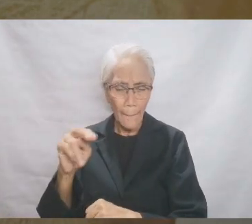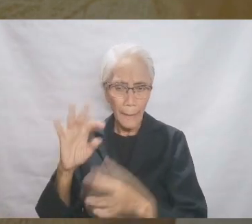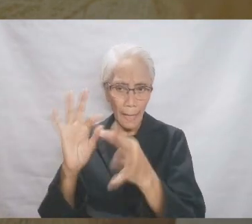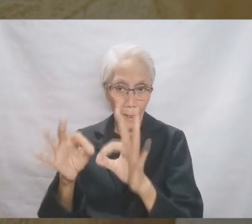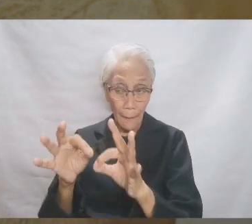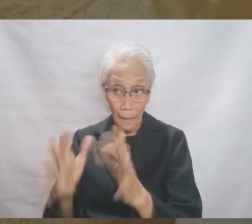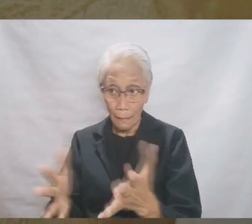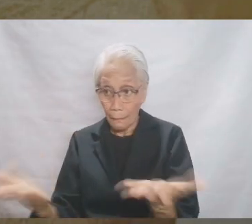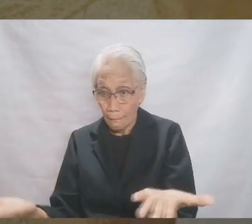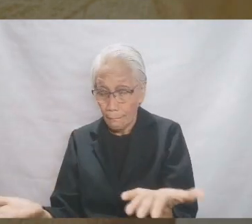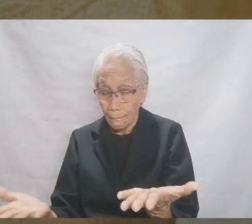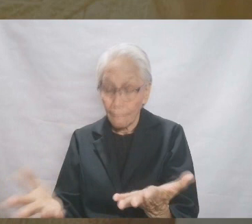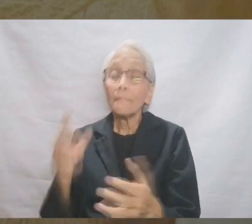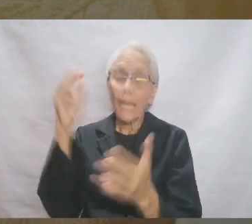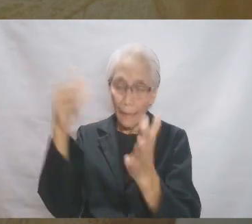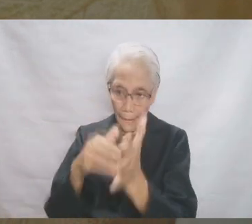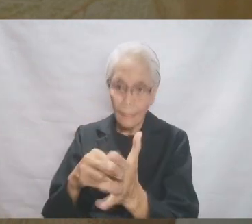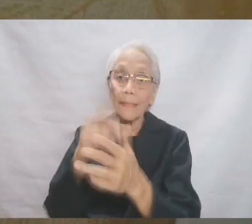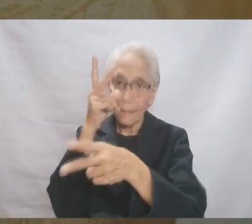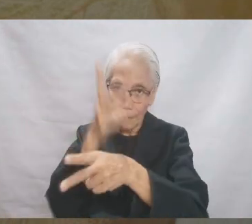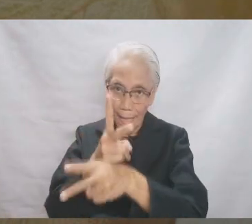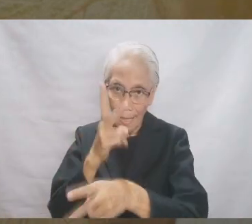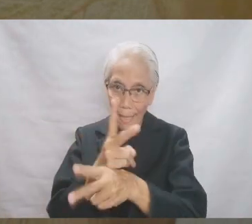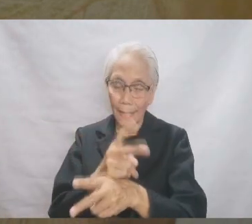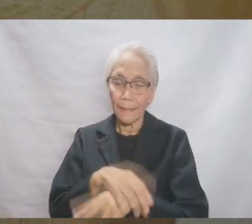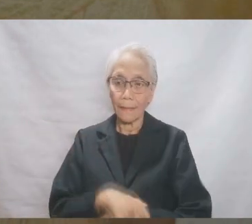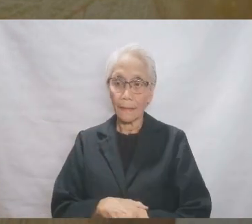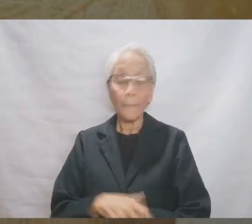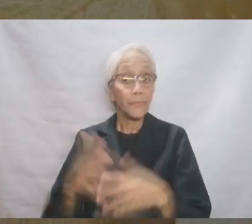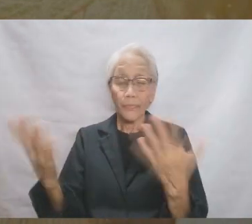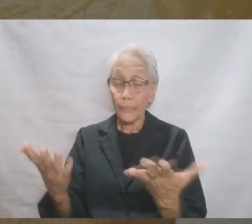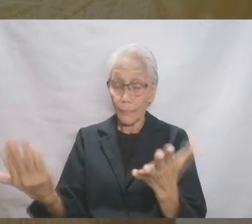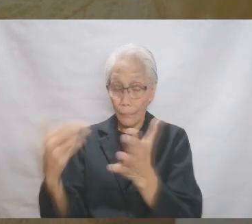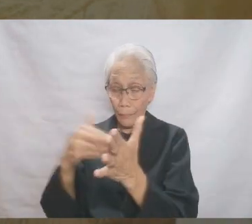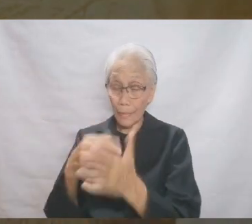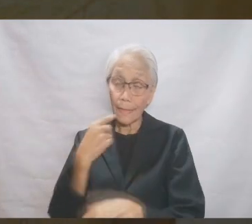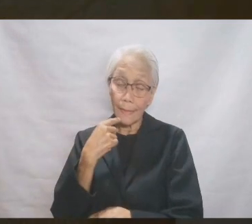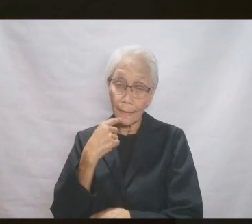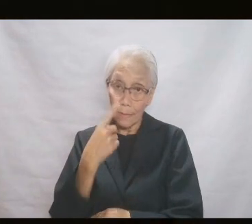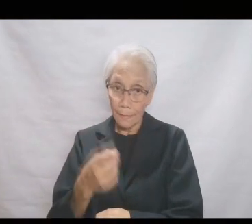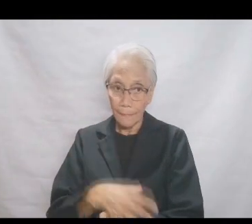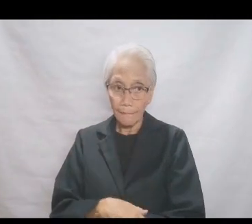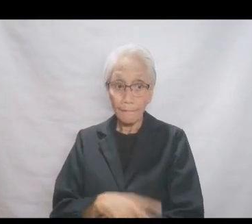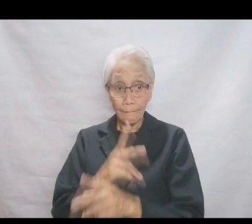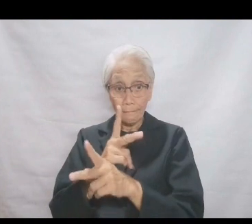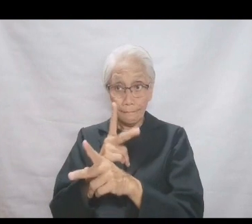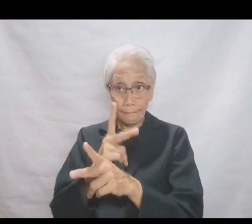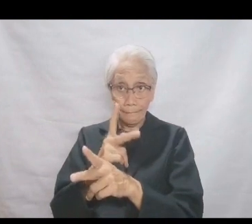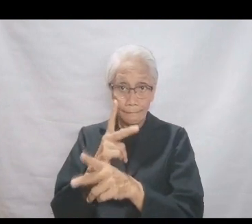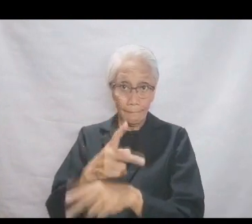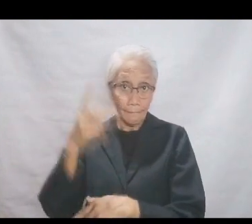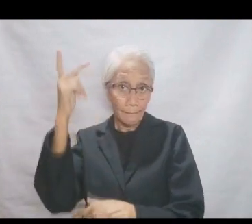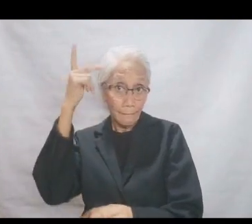ng interpreter? Again, mag-ingat. At ito pa ang sinasabi ko.